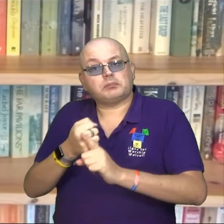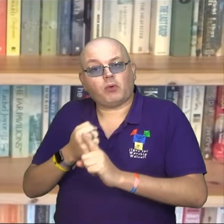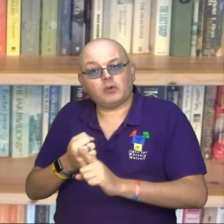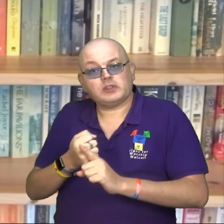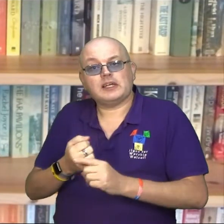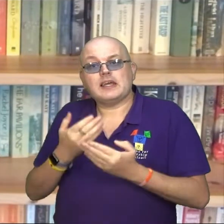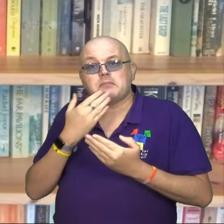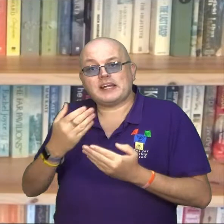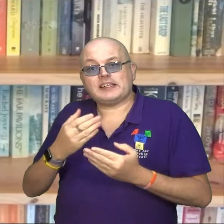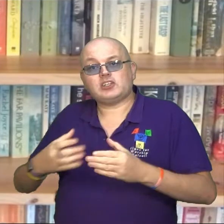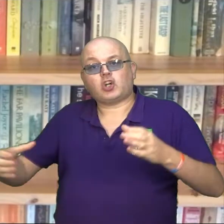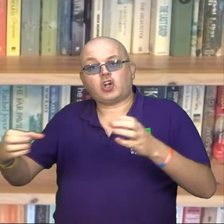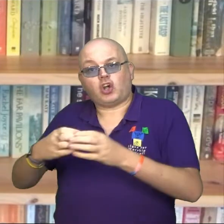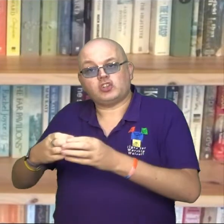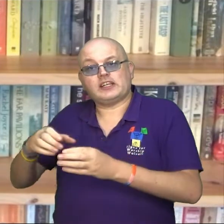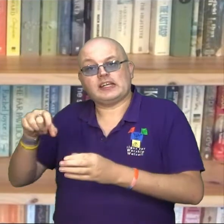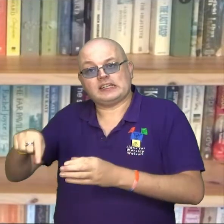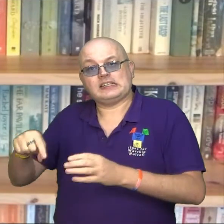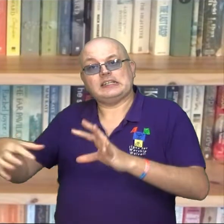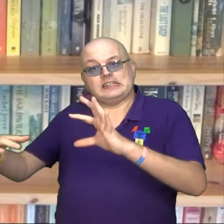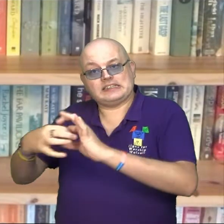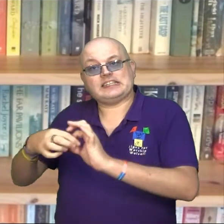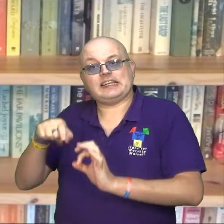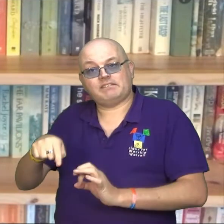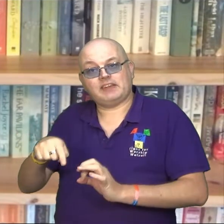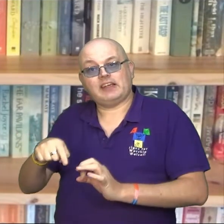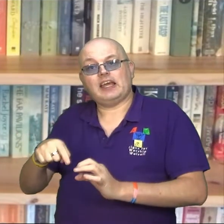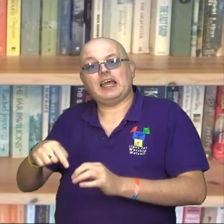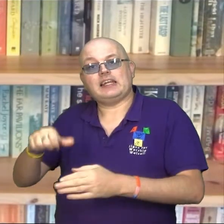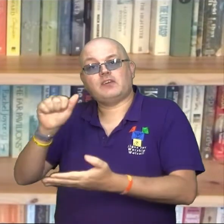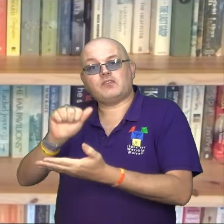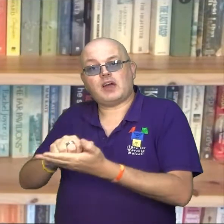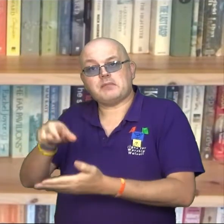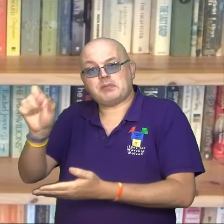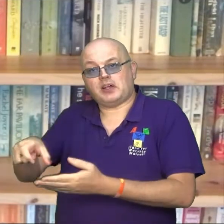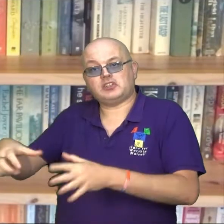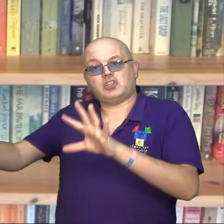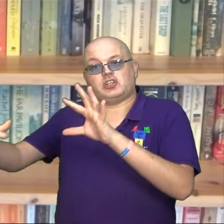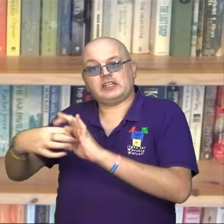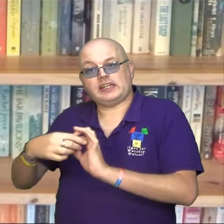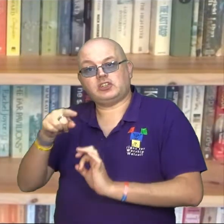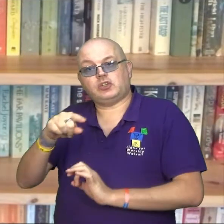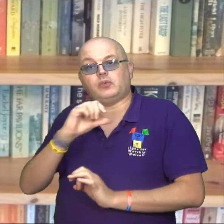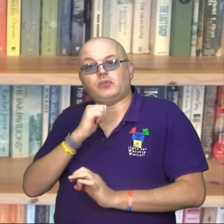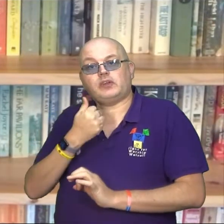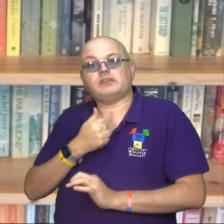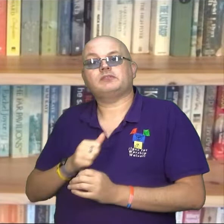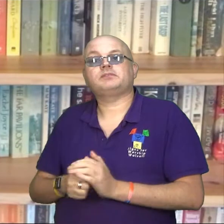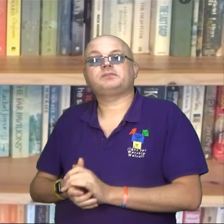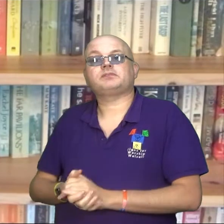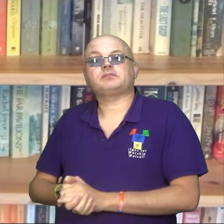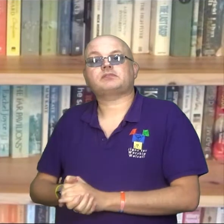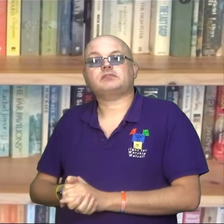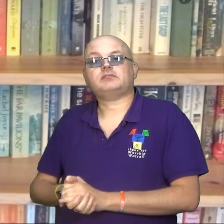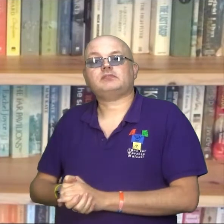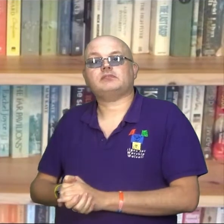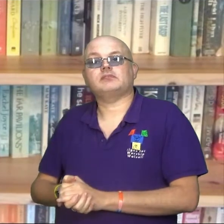do contact our online pastoral team, who will be able to connect you with the right person to support you.